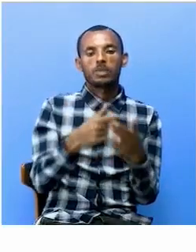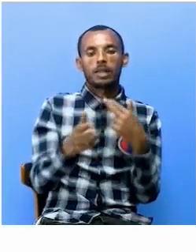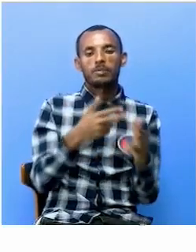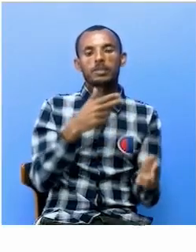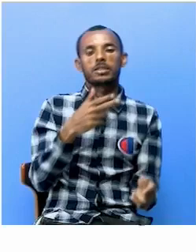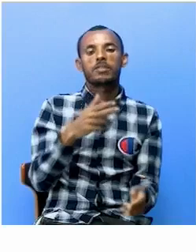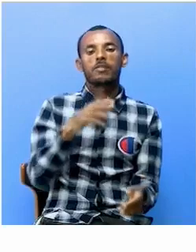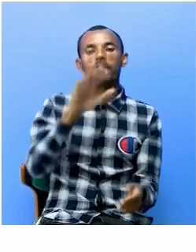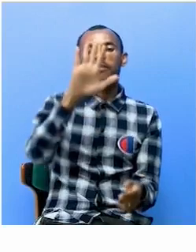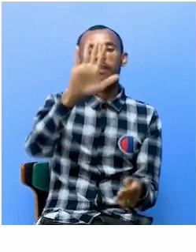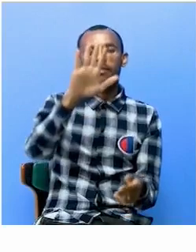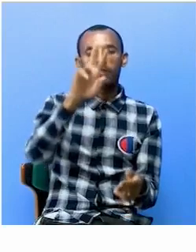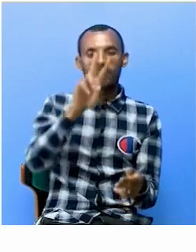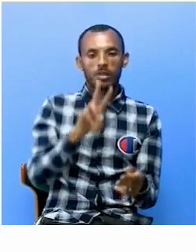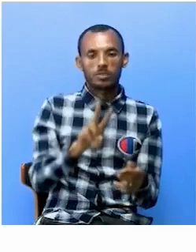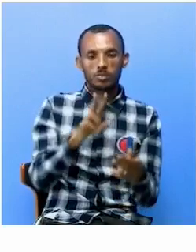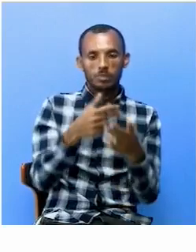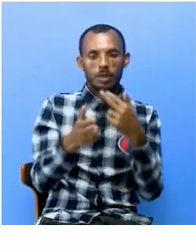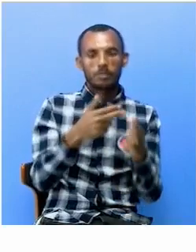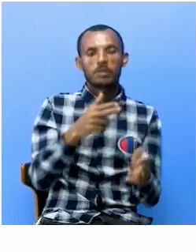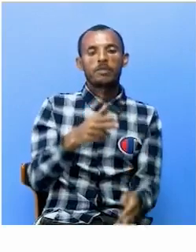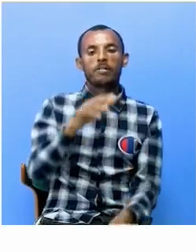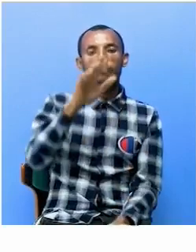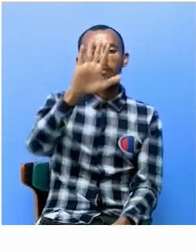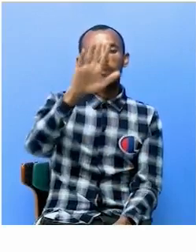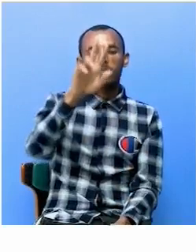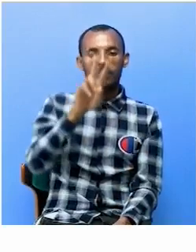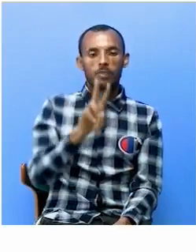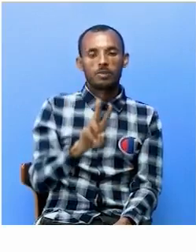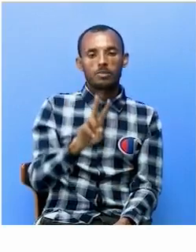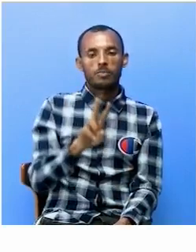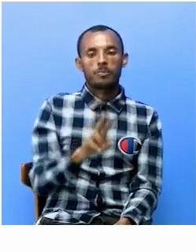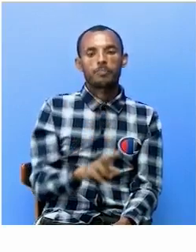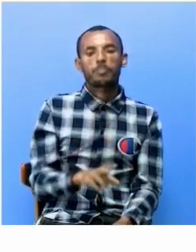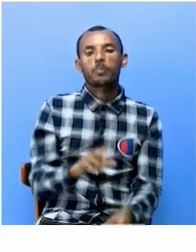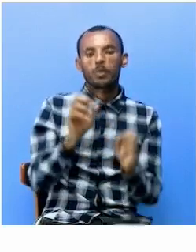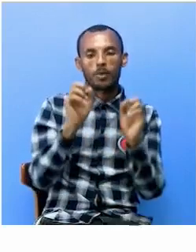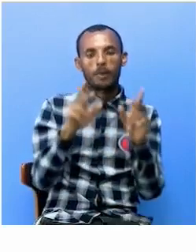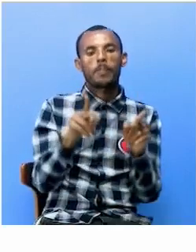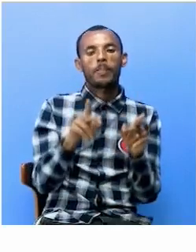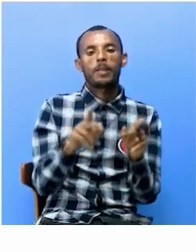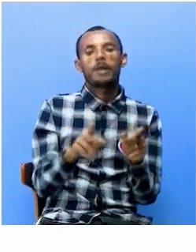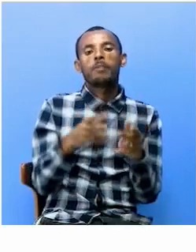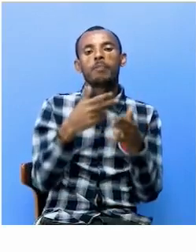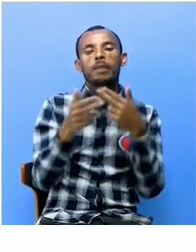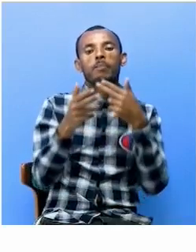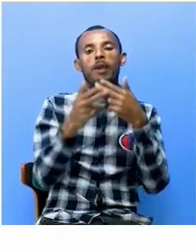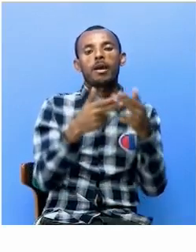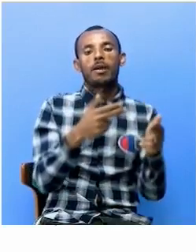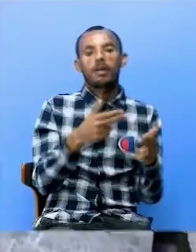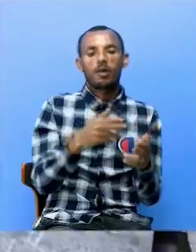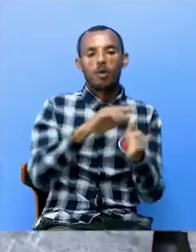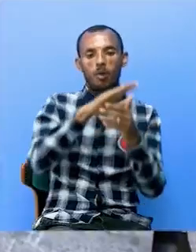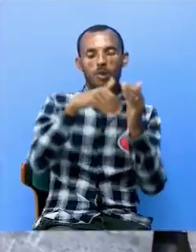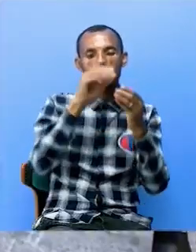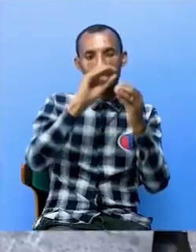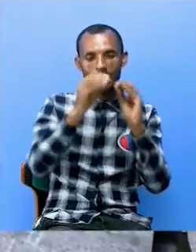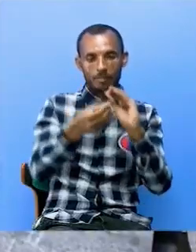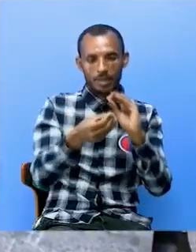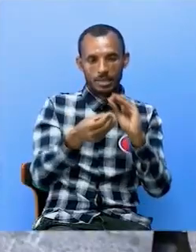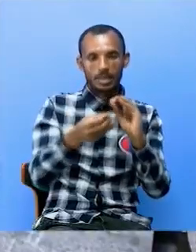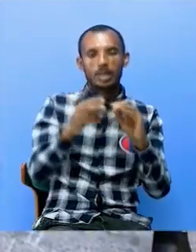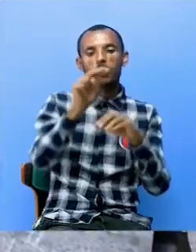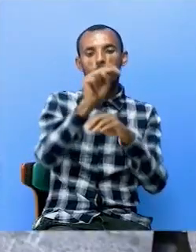5 over 2 times 5 over 2. Okay, multiply all the numbers on